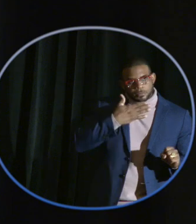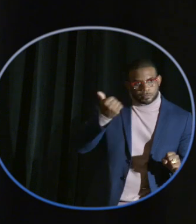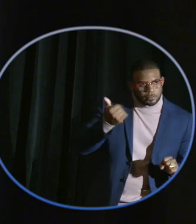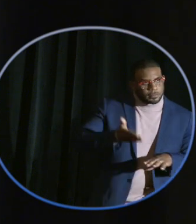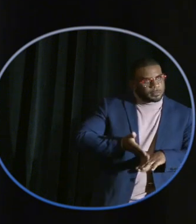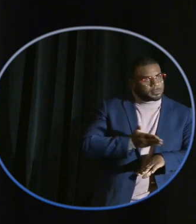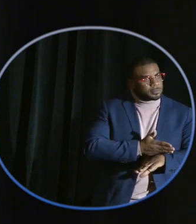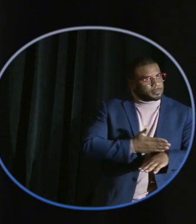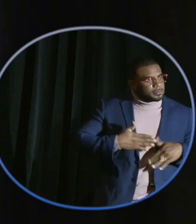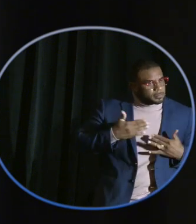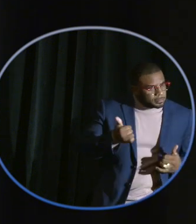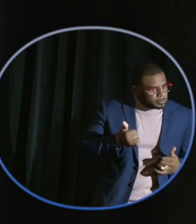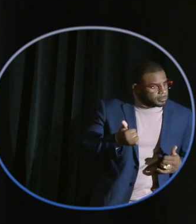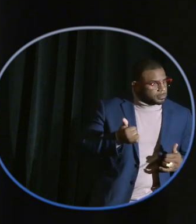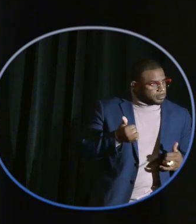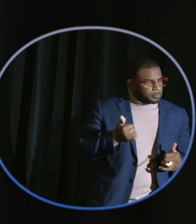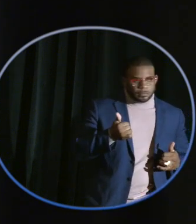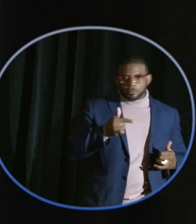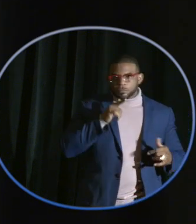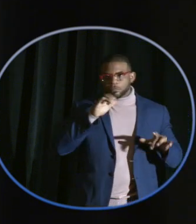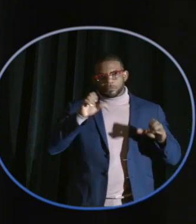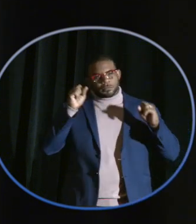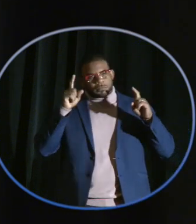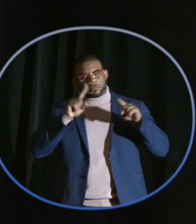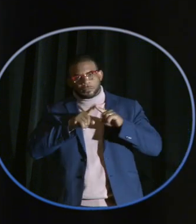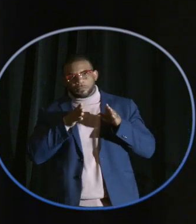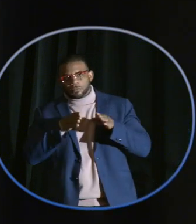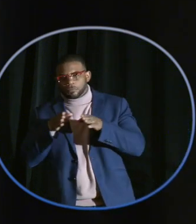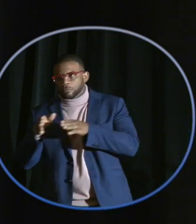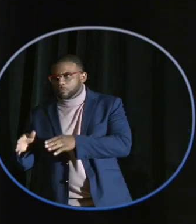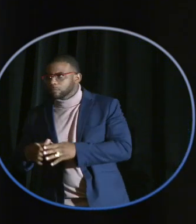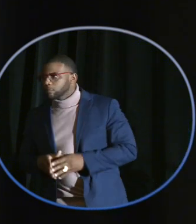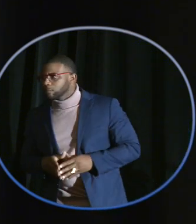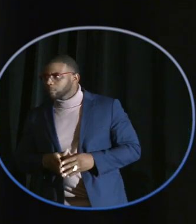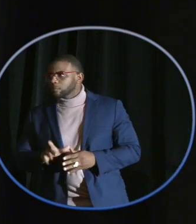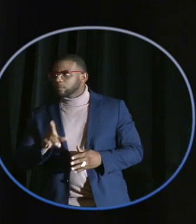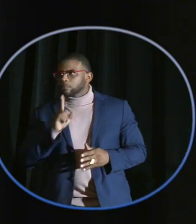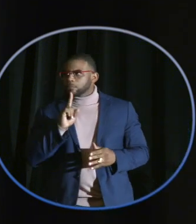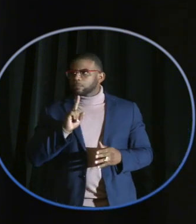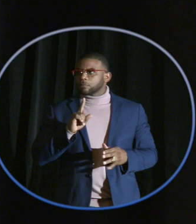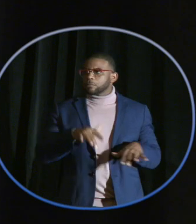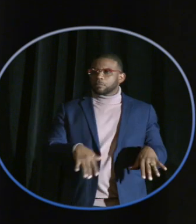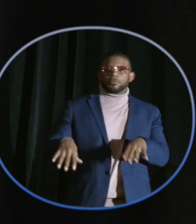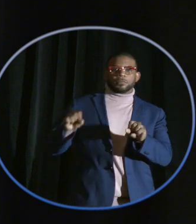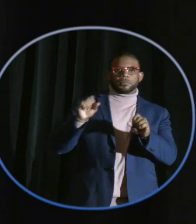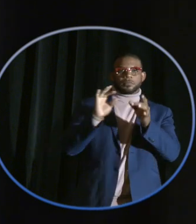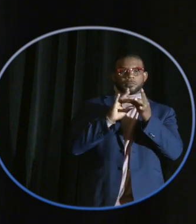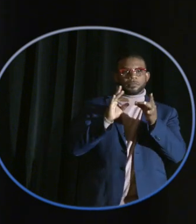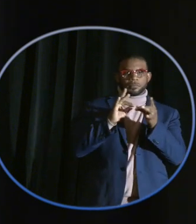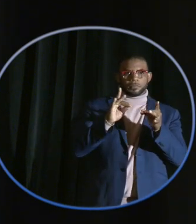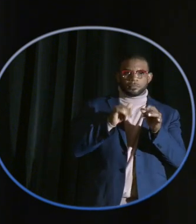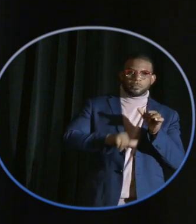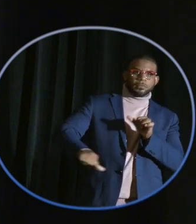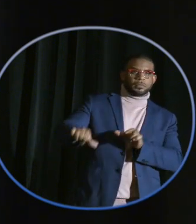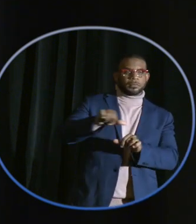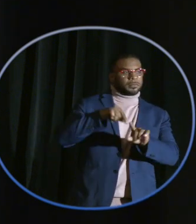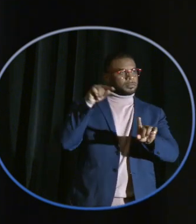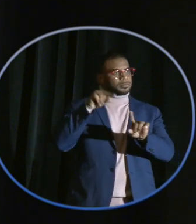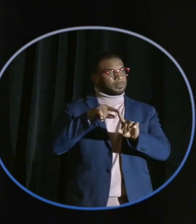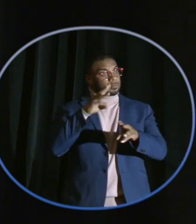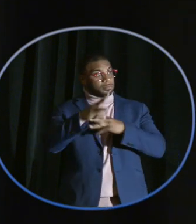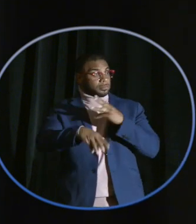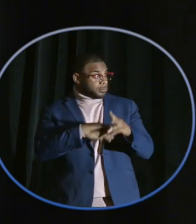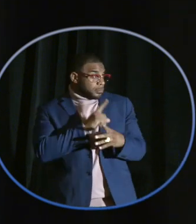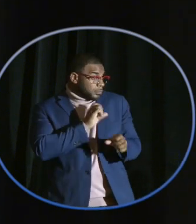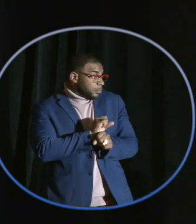better, happier, and he has done that in so many different ways. He has taken our message around the